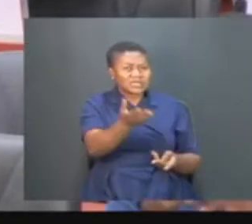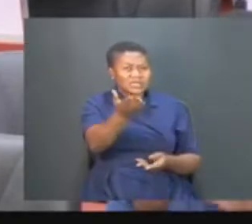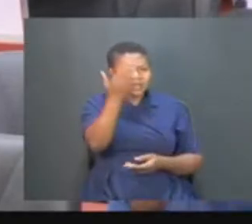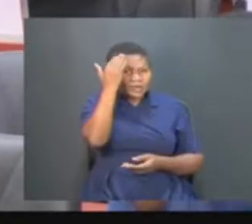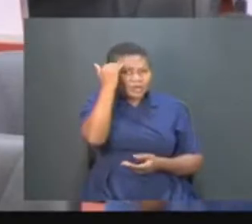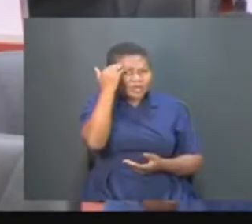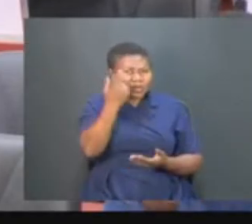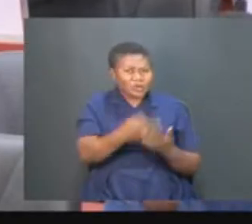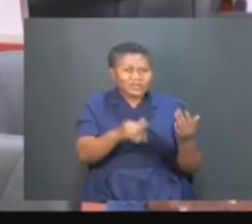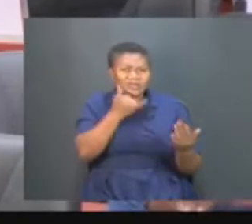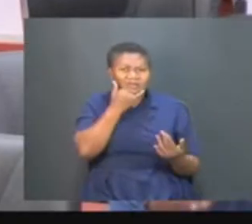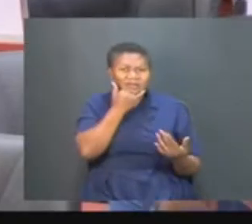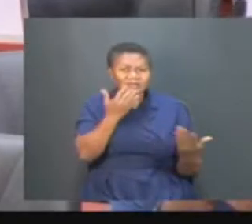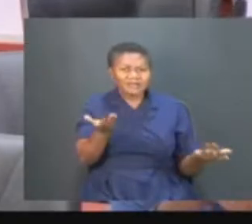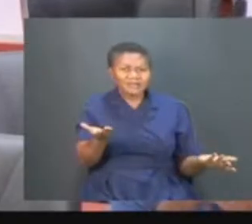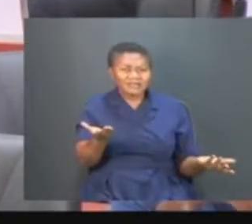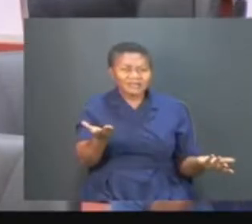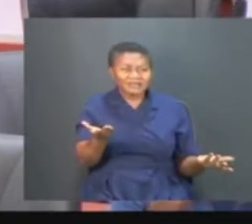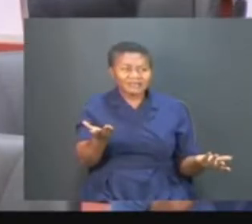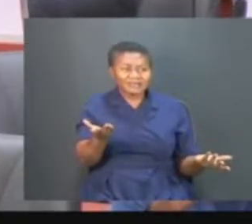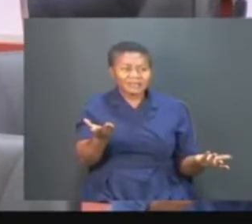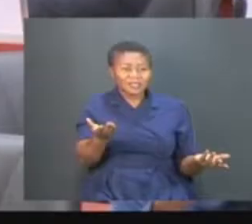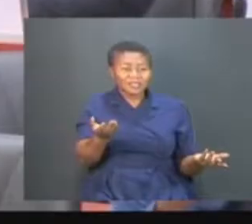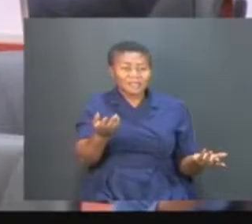you? Mr.